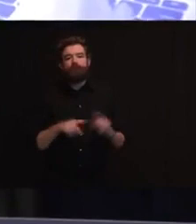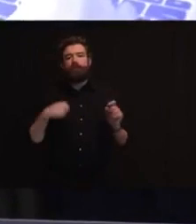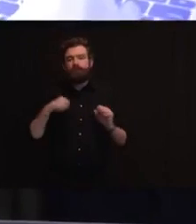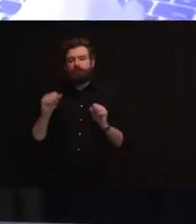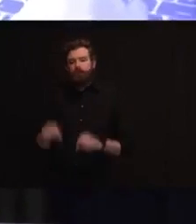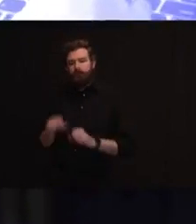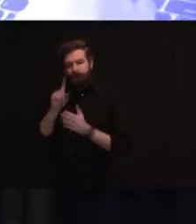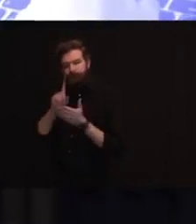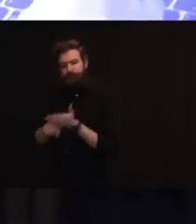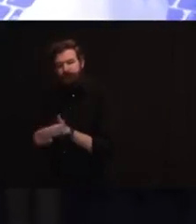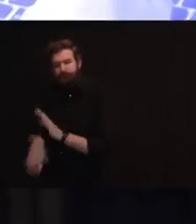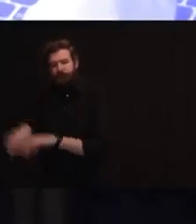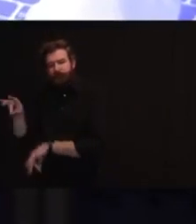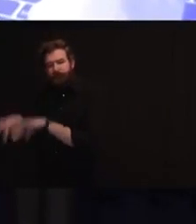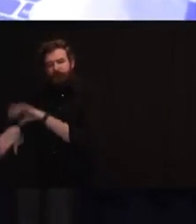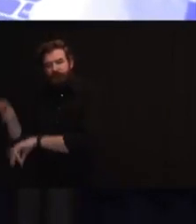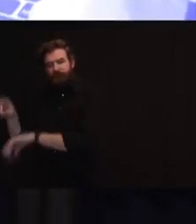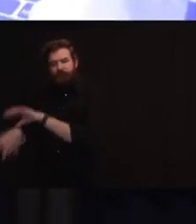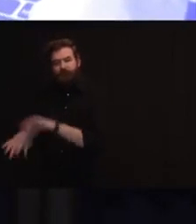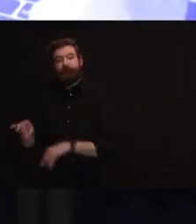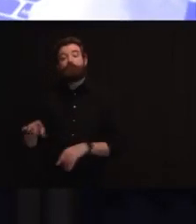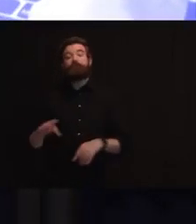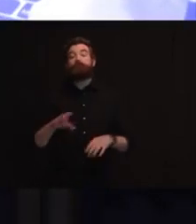making it mandatory at this point in time.